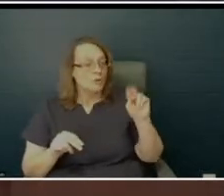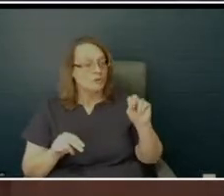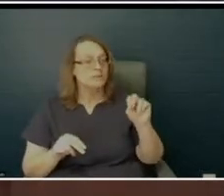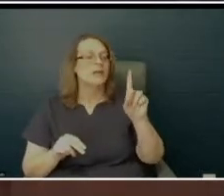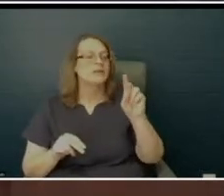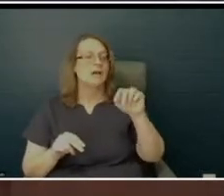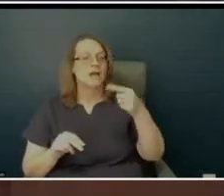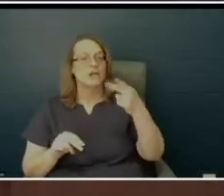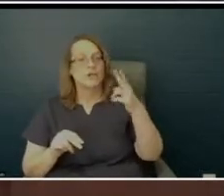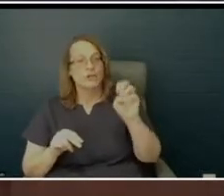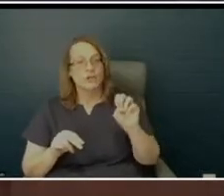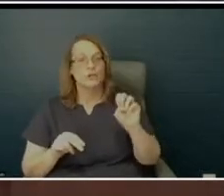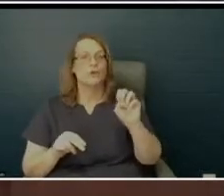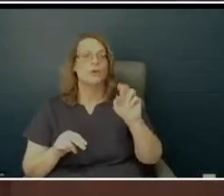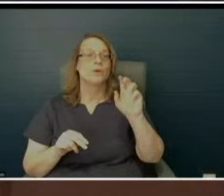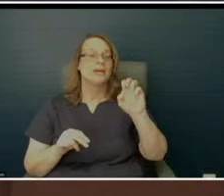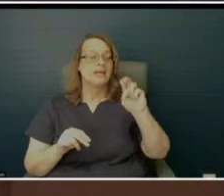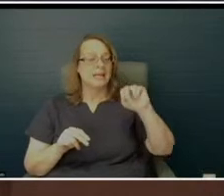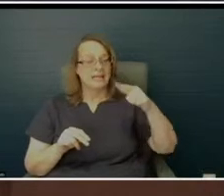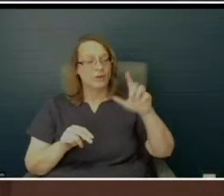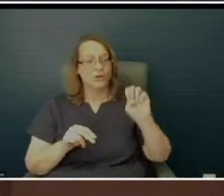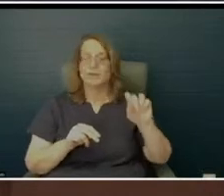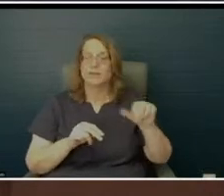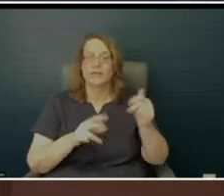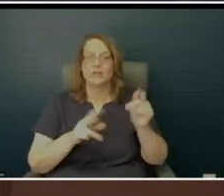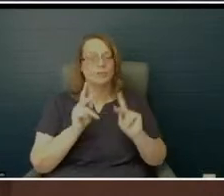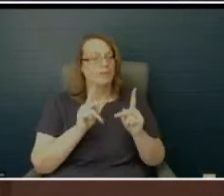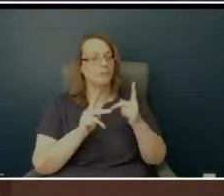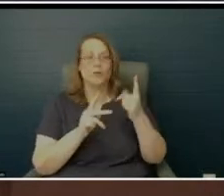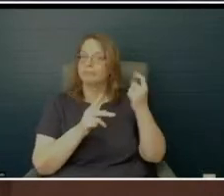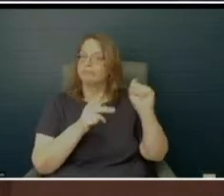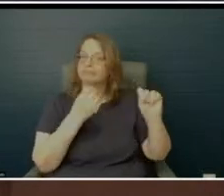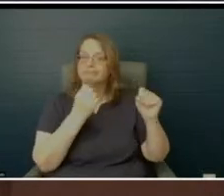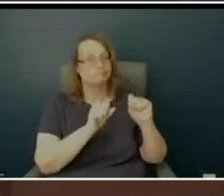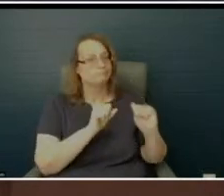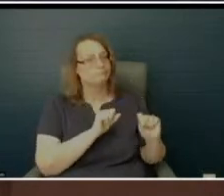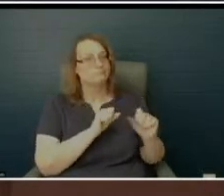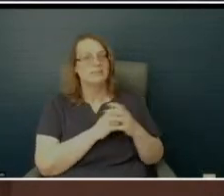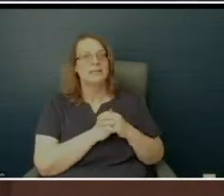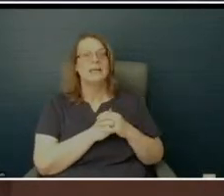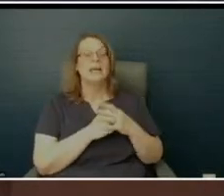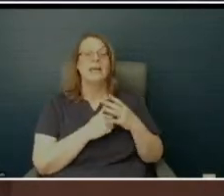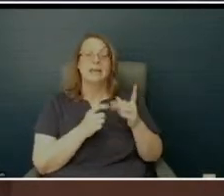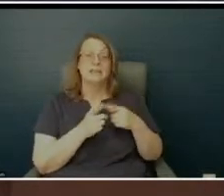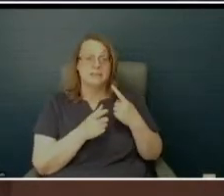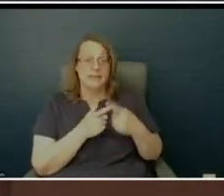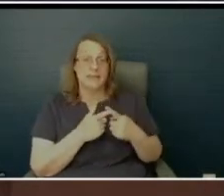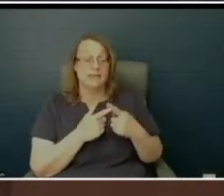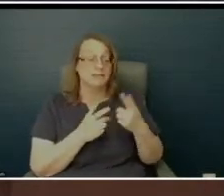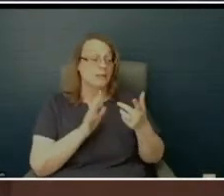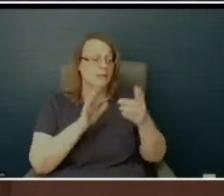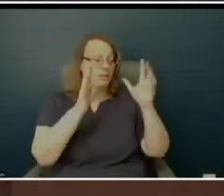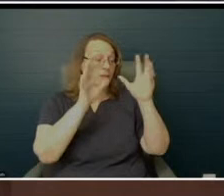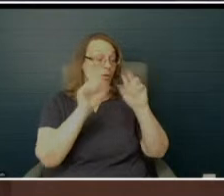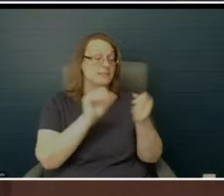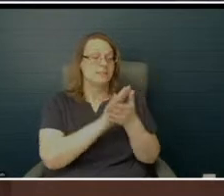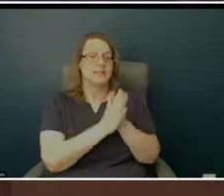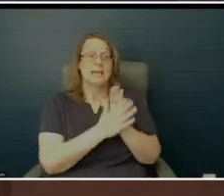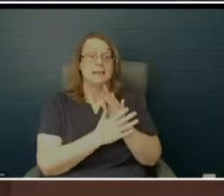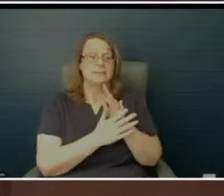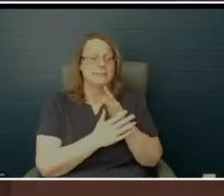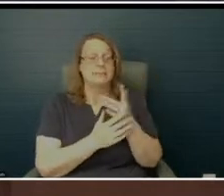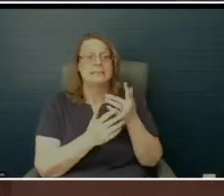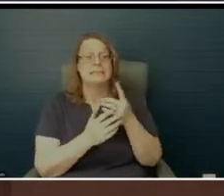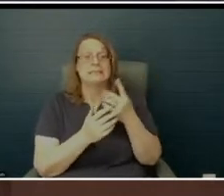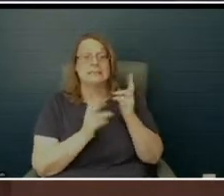president became desperate entering into the new year with January 6th fast approaching. President Trump rushed back early from